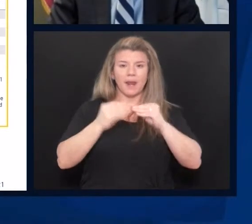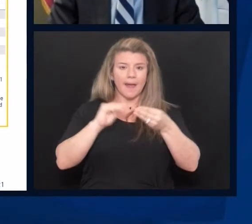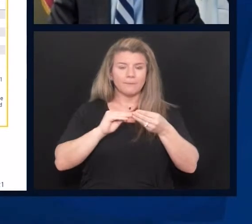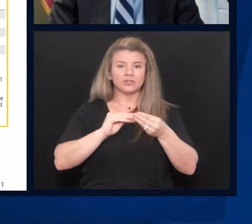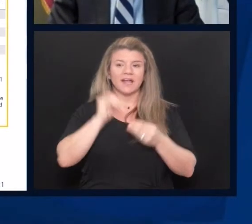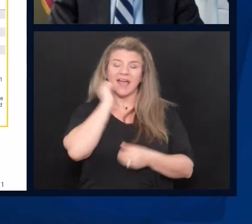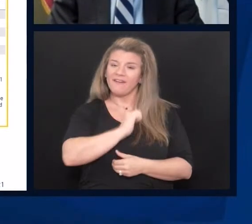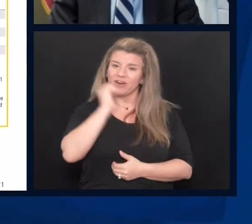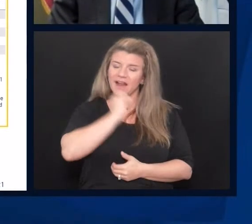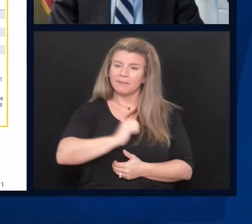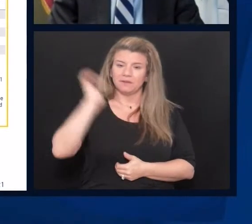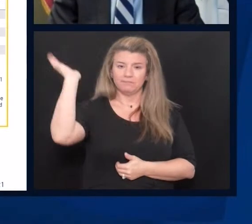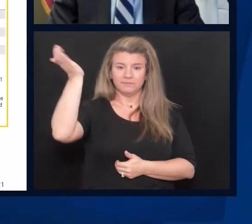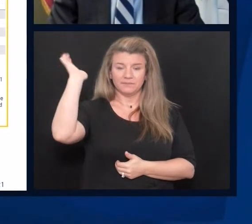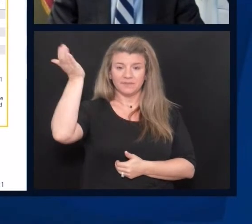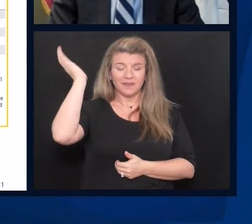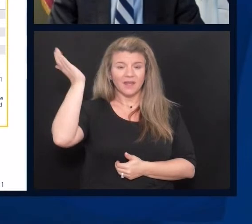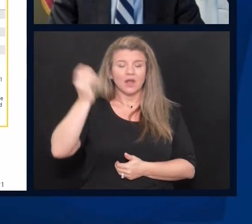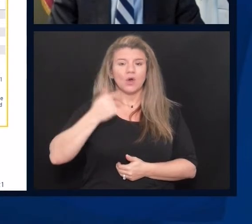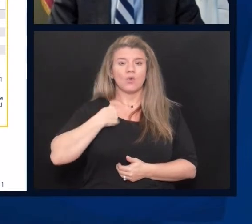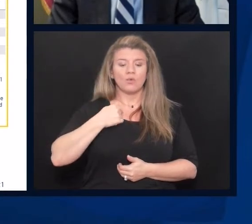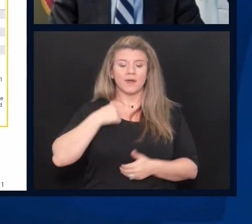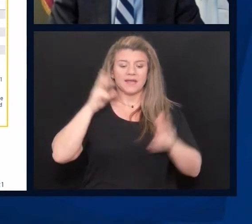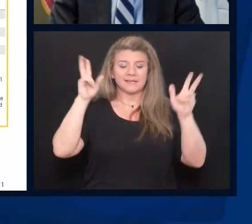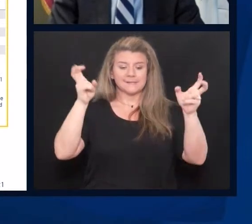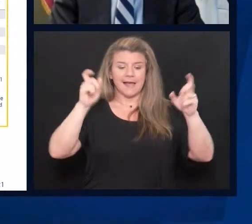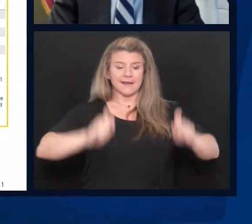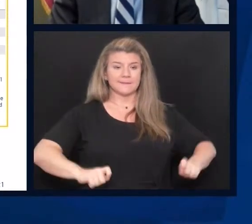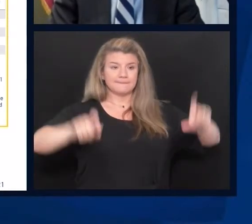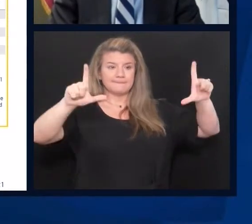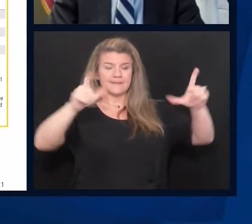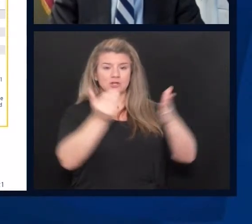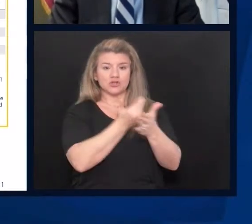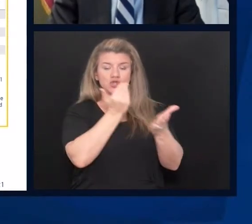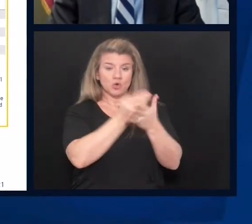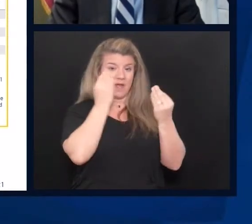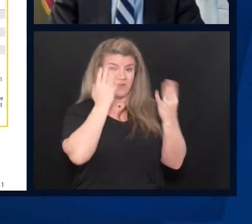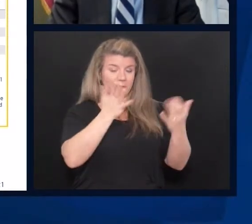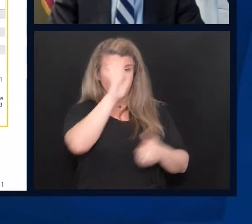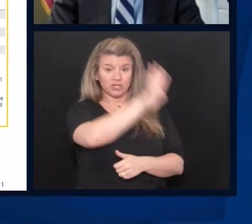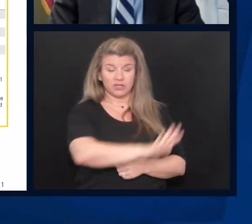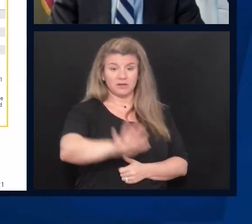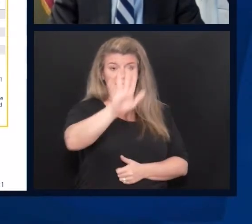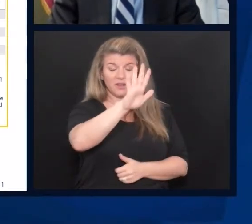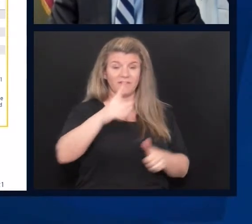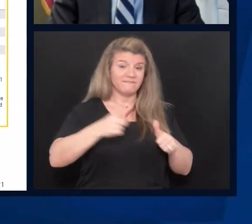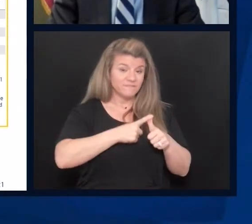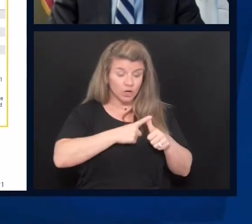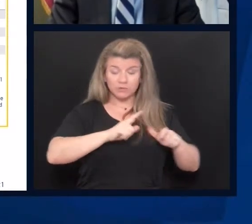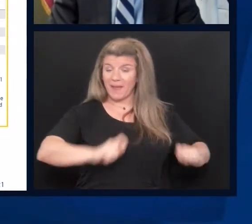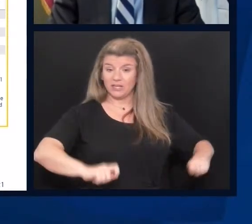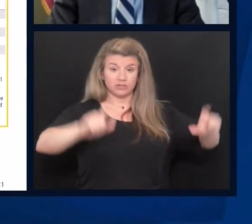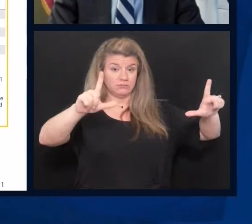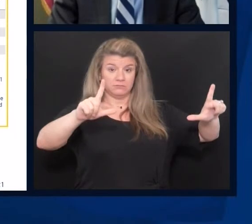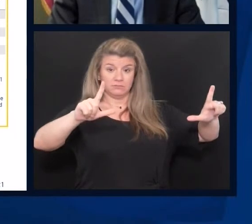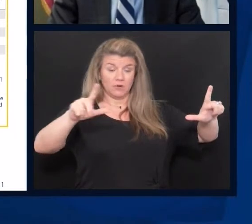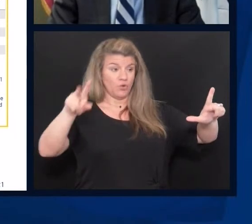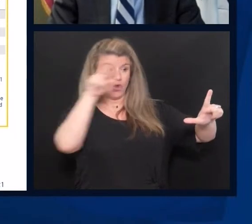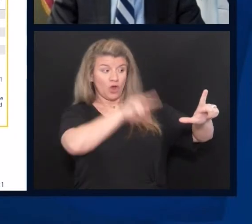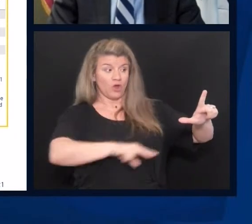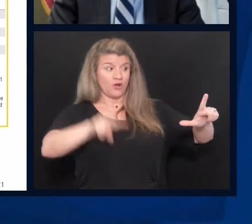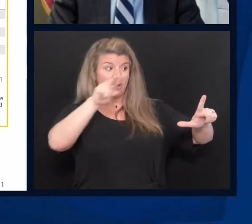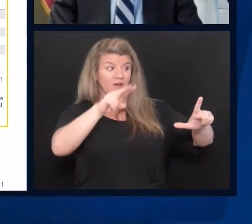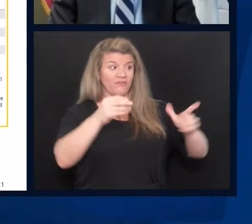press briefing. We've decided to put this information on the front tab, first page, the overview of the